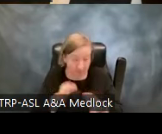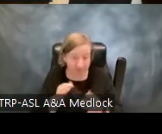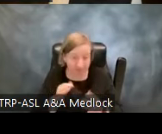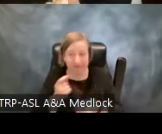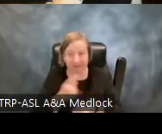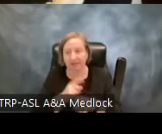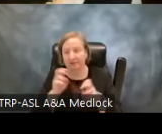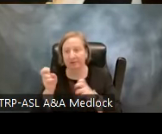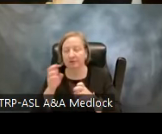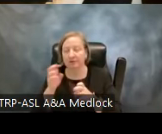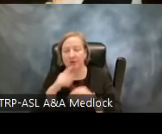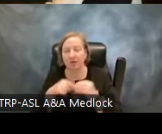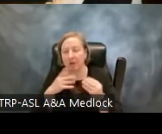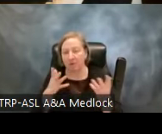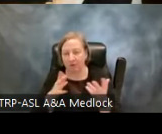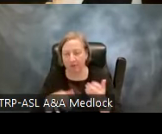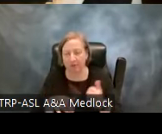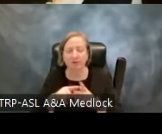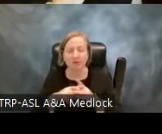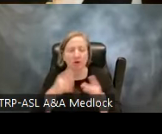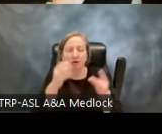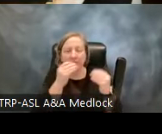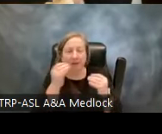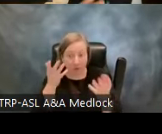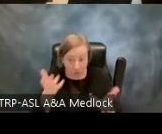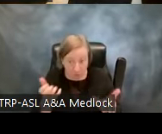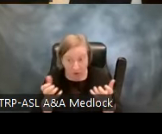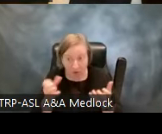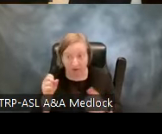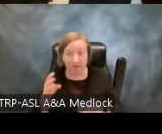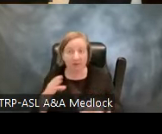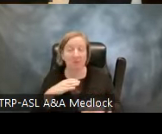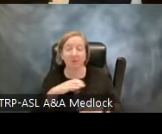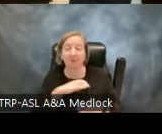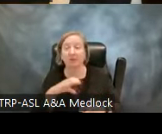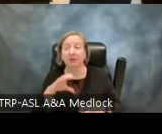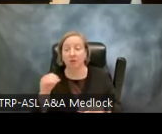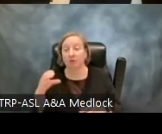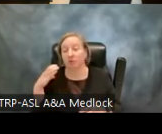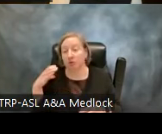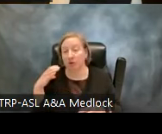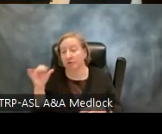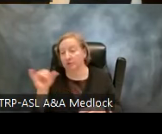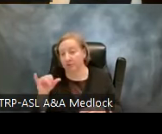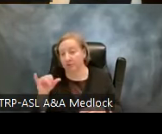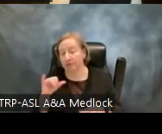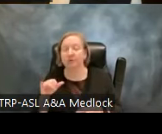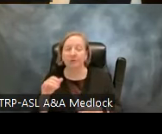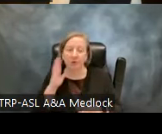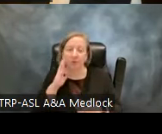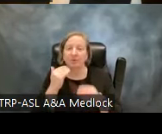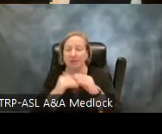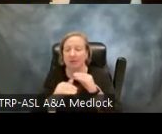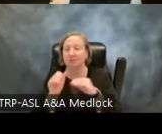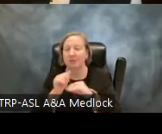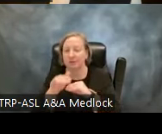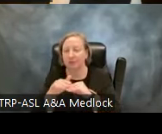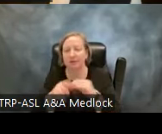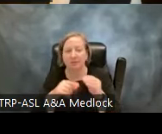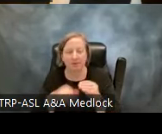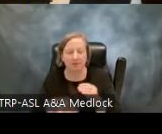what those might be, start thinking about if you'd like to be a subcommittee co-chair as well, please. And again, there'll be an email that goes out about that.